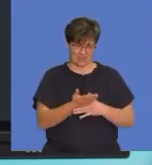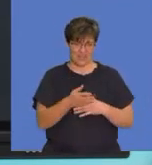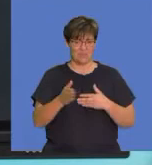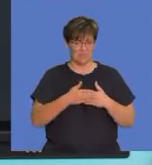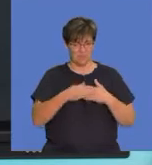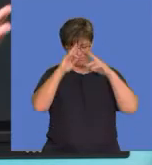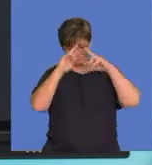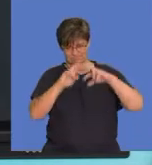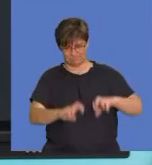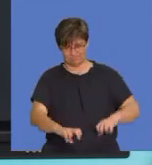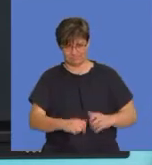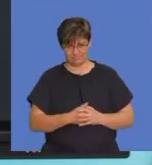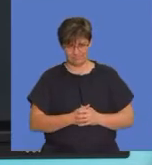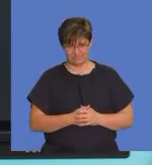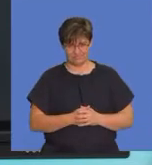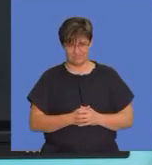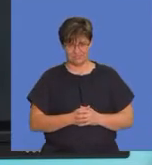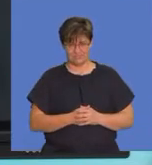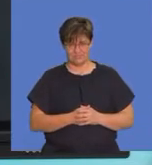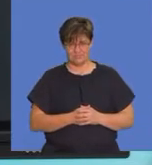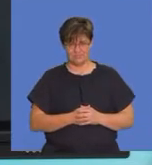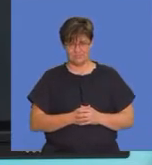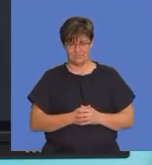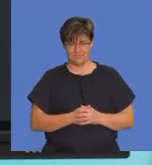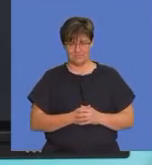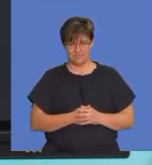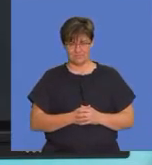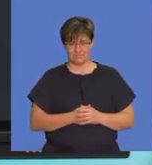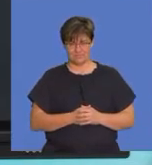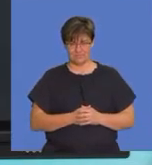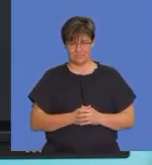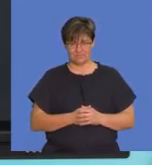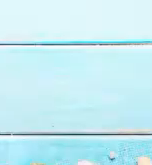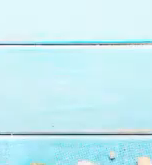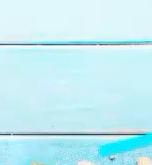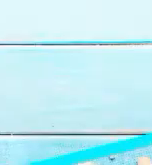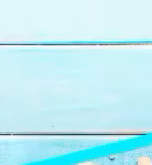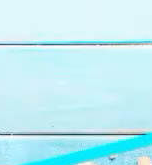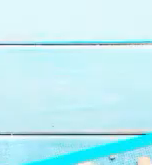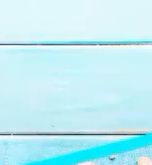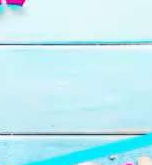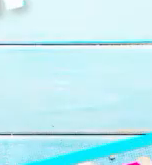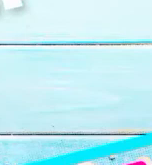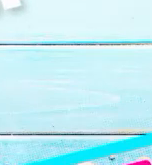we'll be back. We'll talk about it some more just after the ad break.